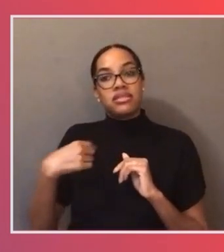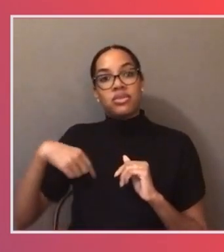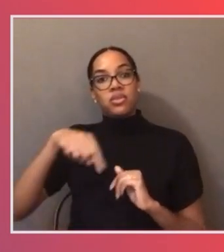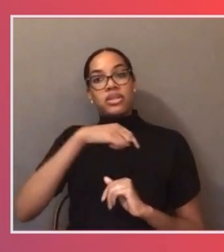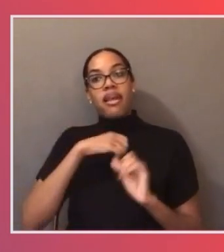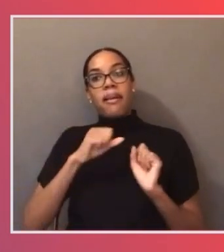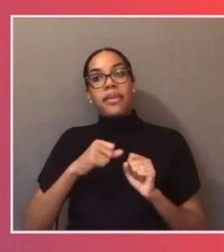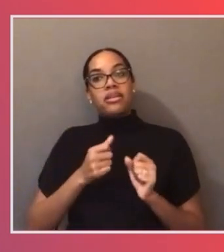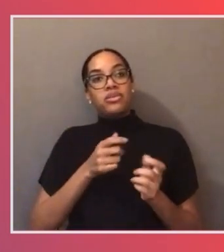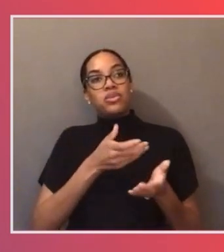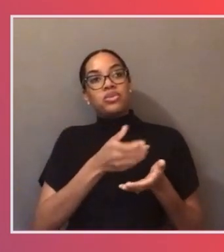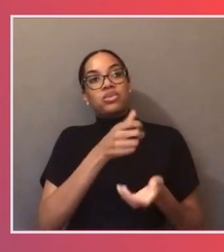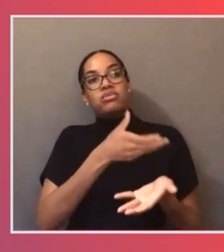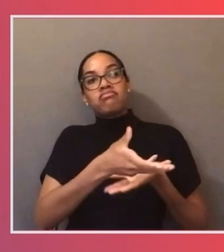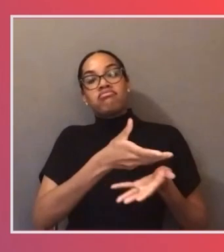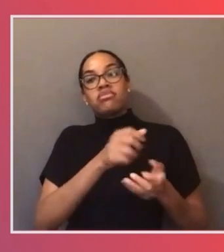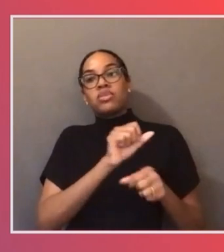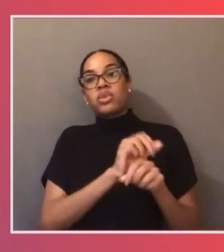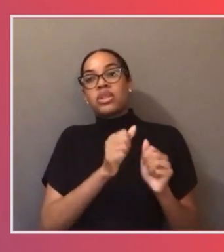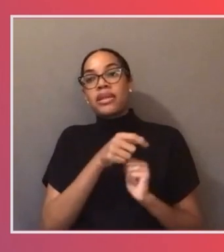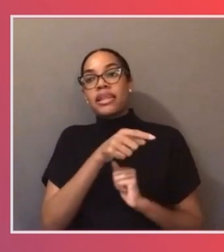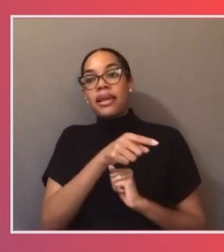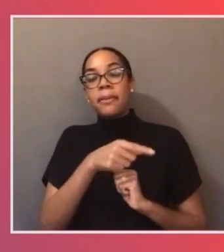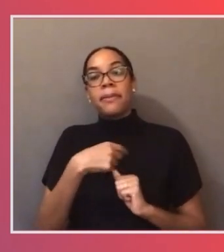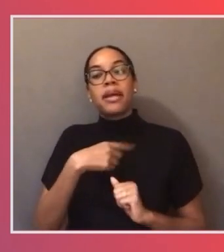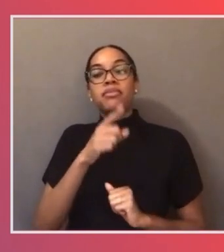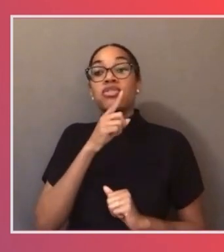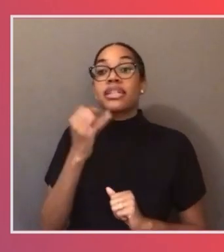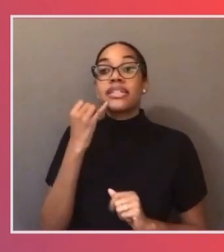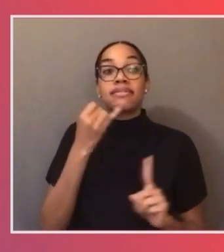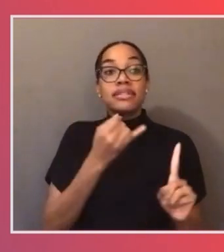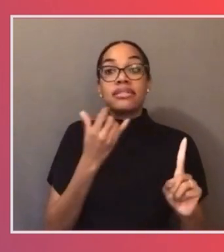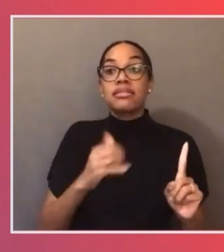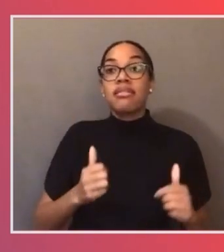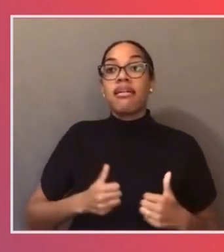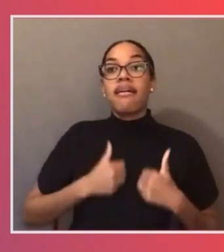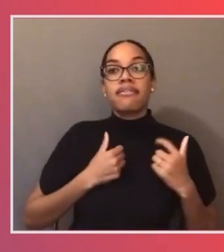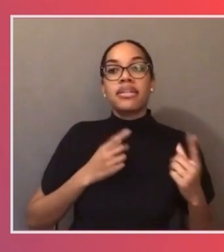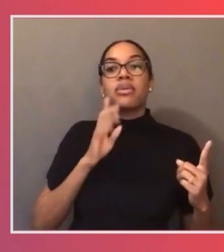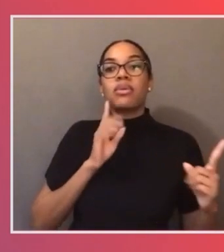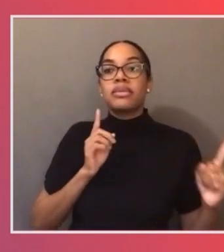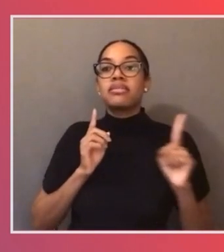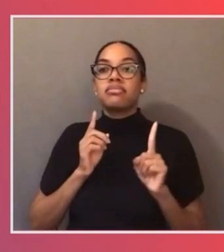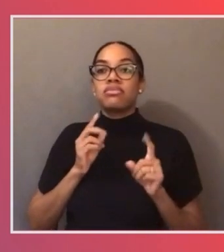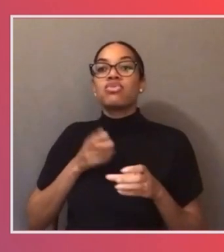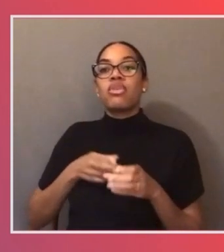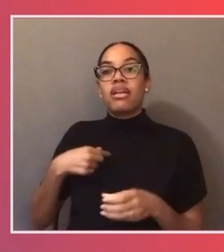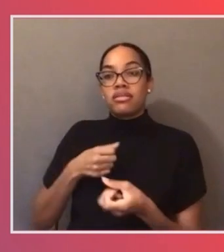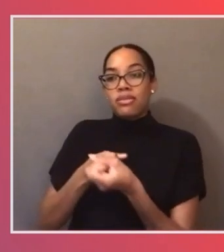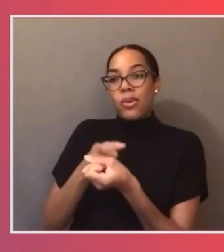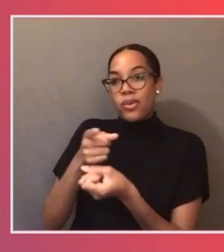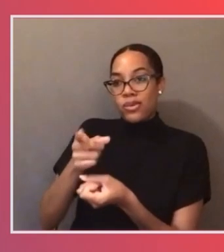standing alongside us all right now. So Yeah. I know exactly where his heart would be. So